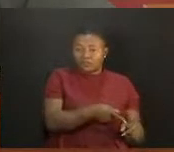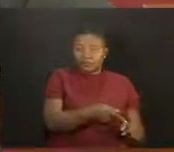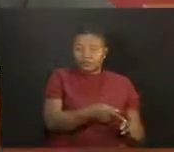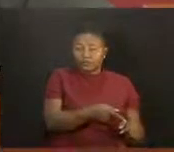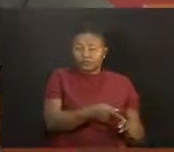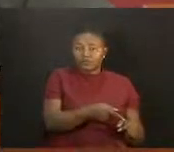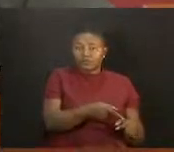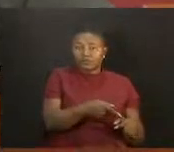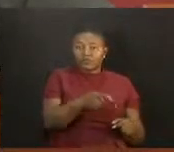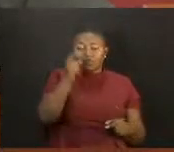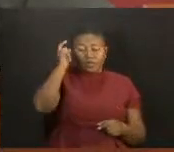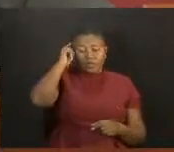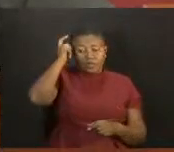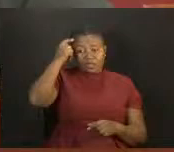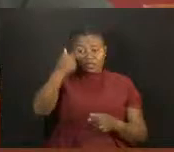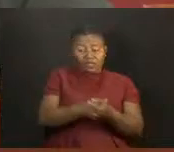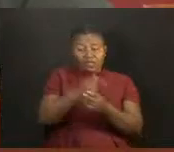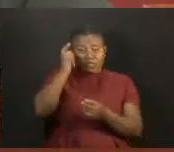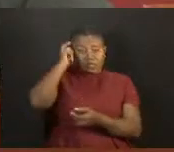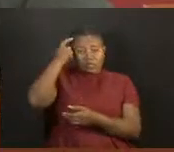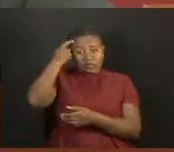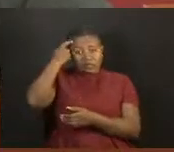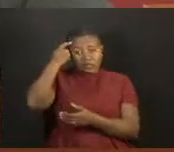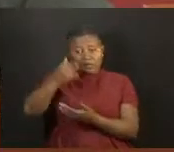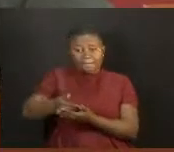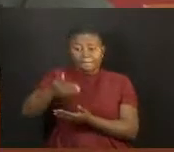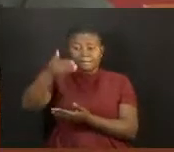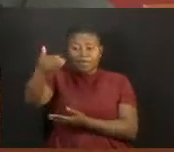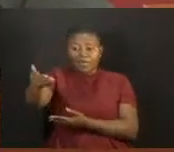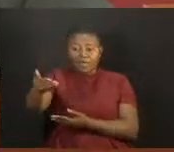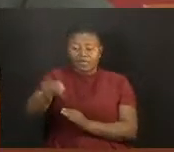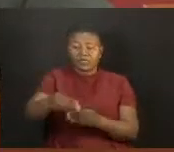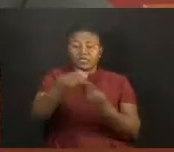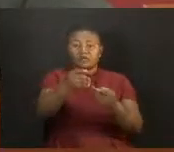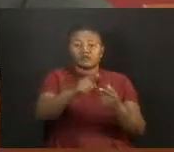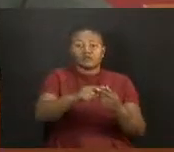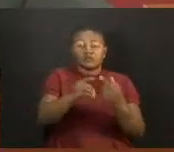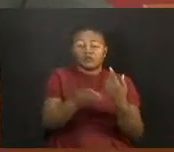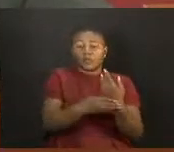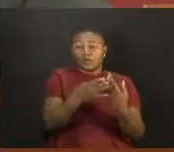by Ghana government and then given to Bank of Ghana.